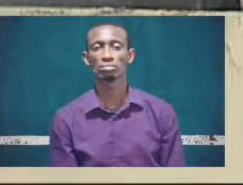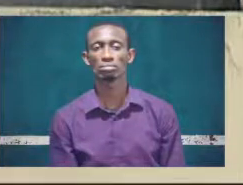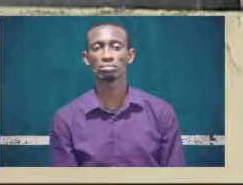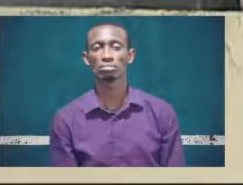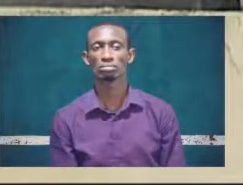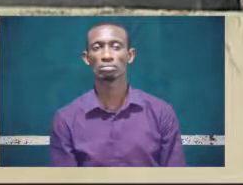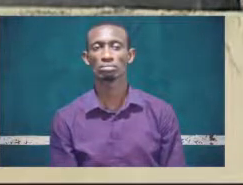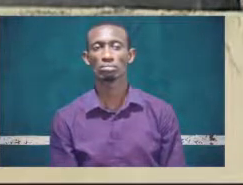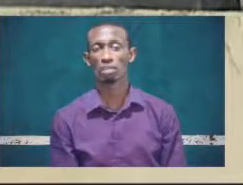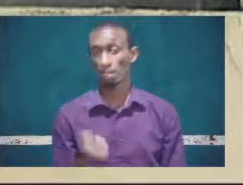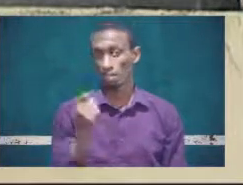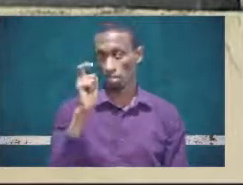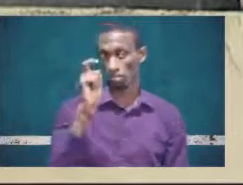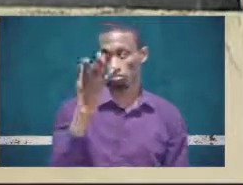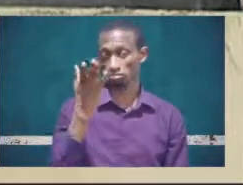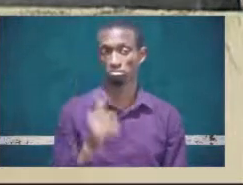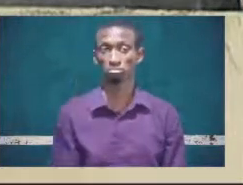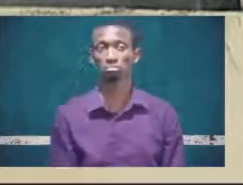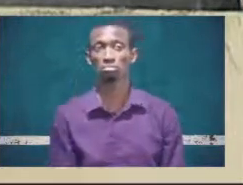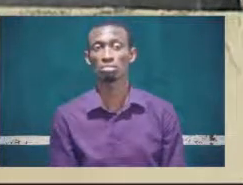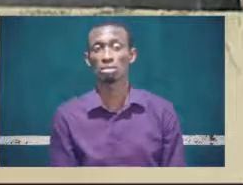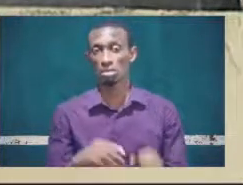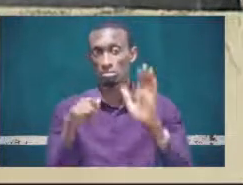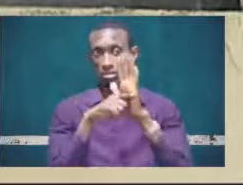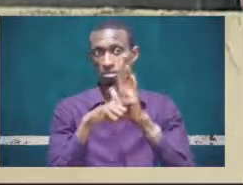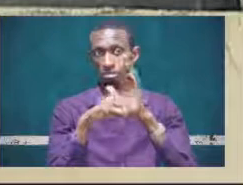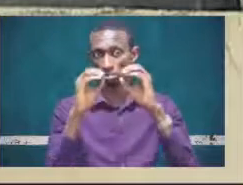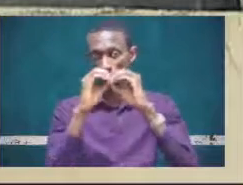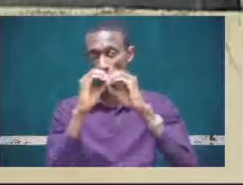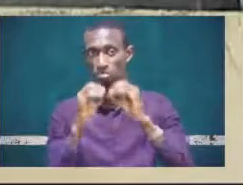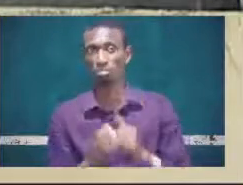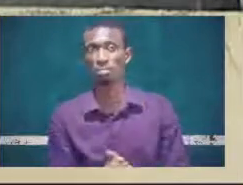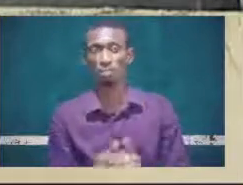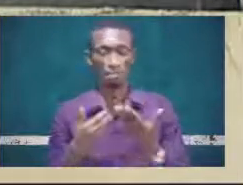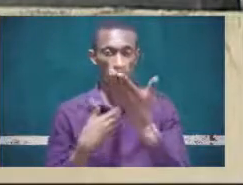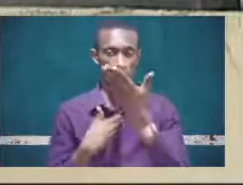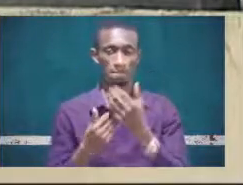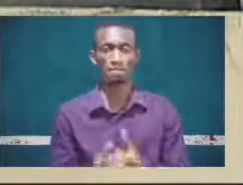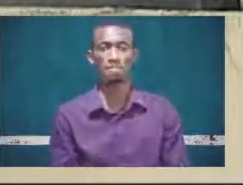We have the variable is x, then minus infinity. We have